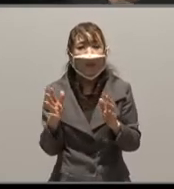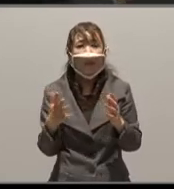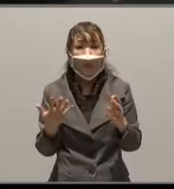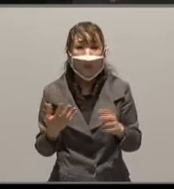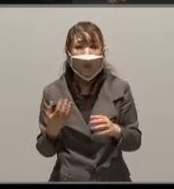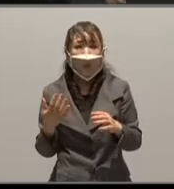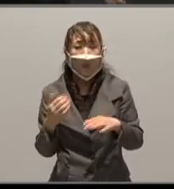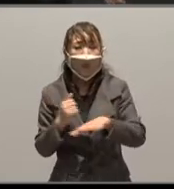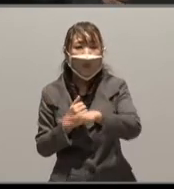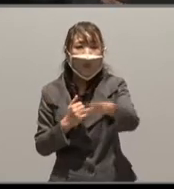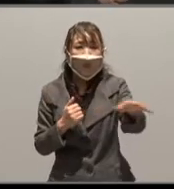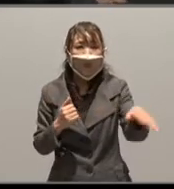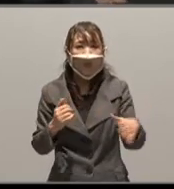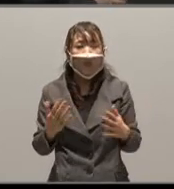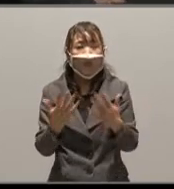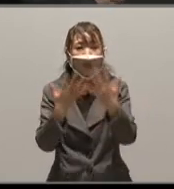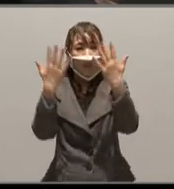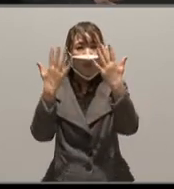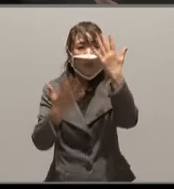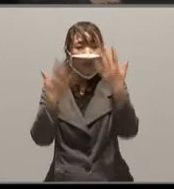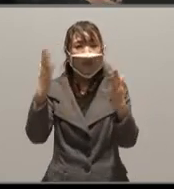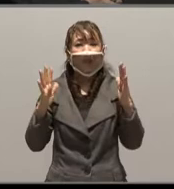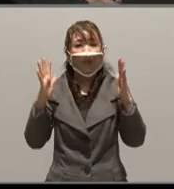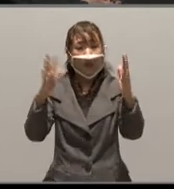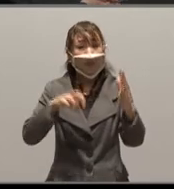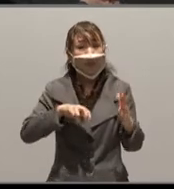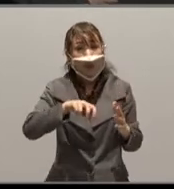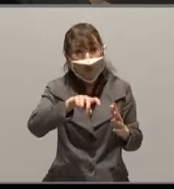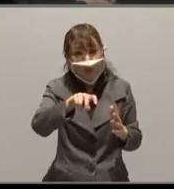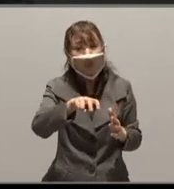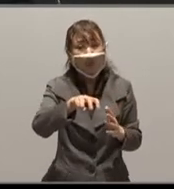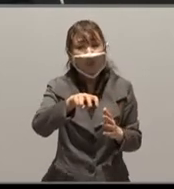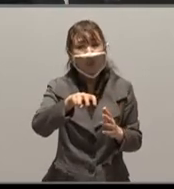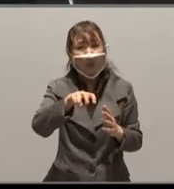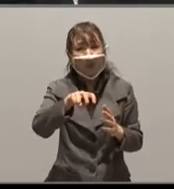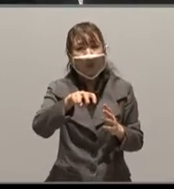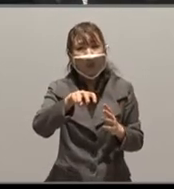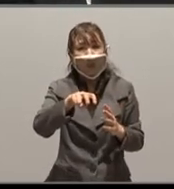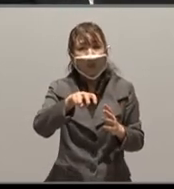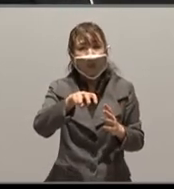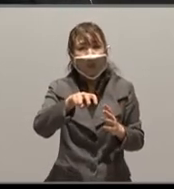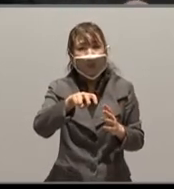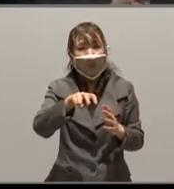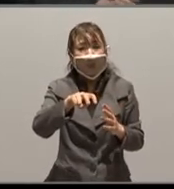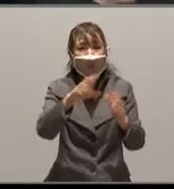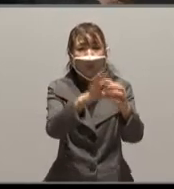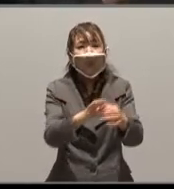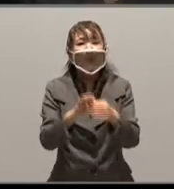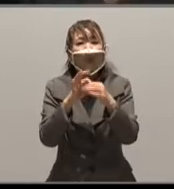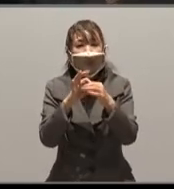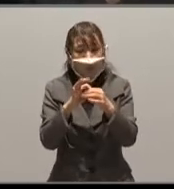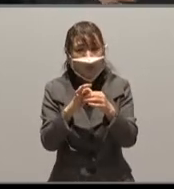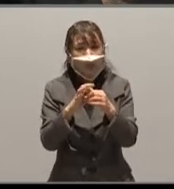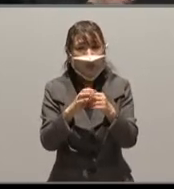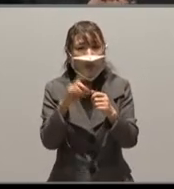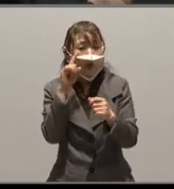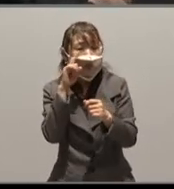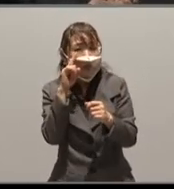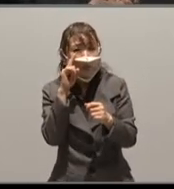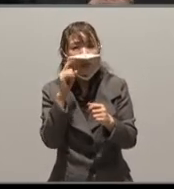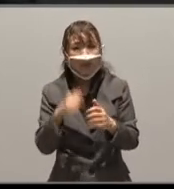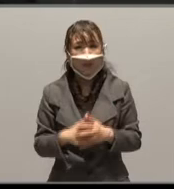are no effective prevention measures. We look at the possible prevention effects